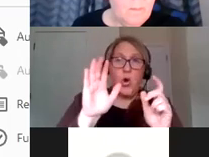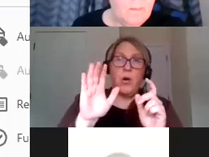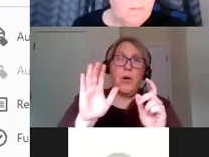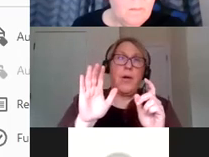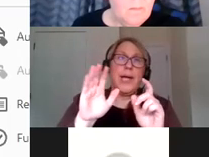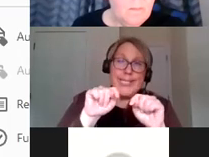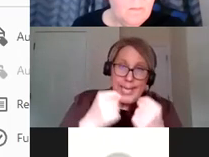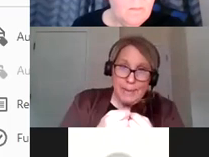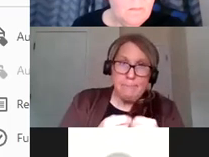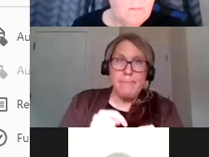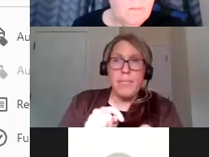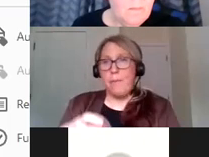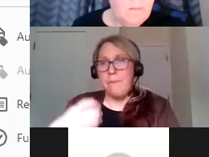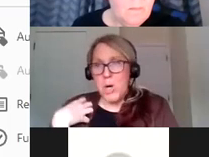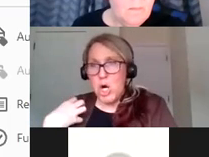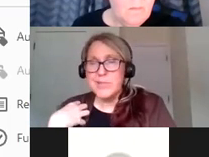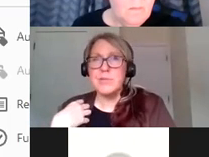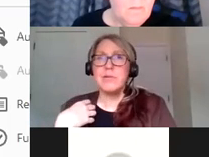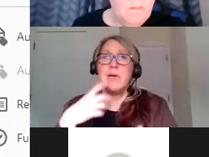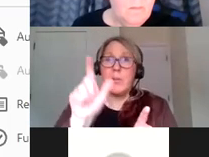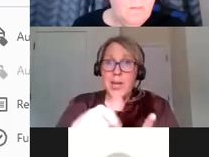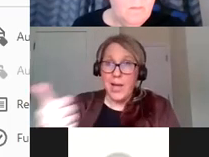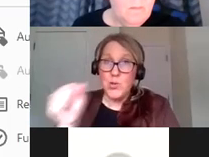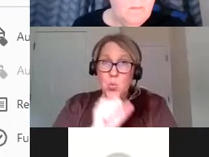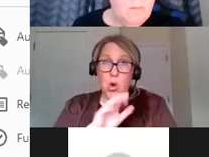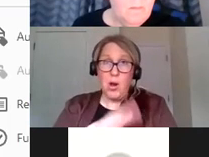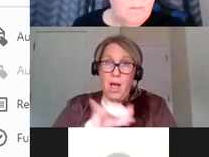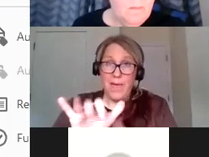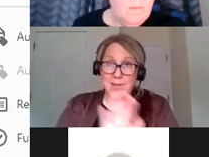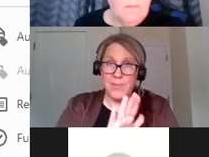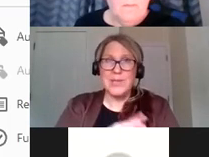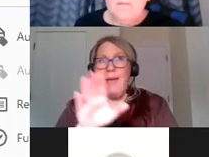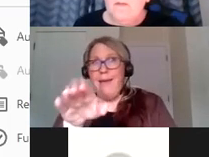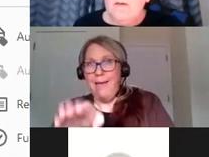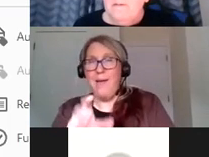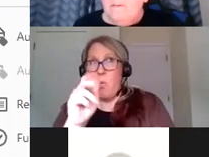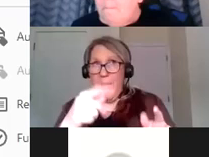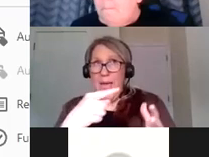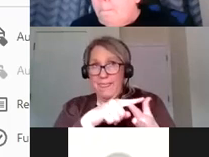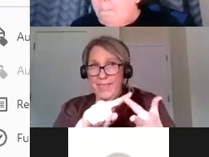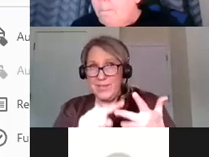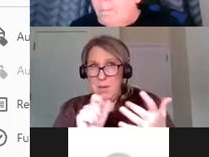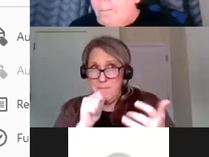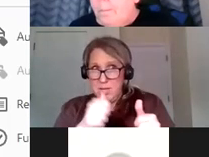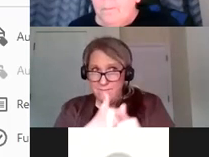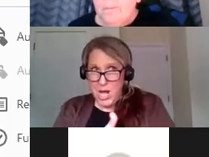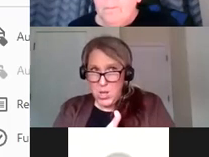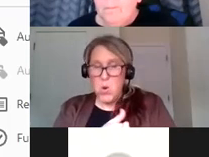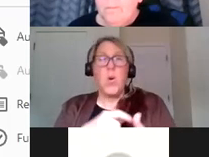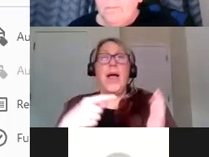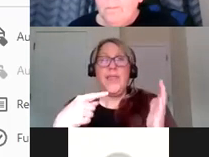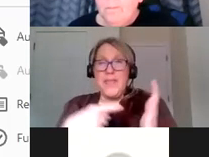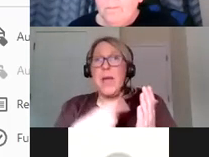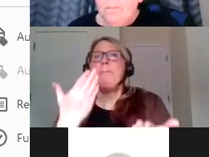boss or someone else to work on a document and say, hey, okay, these are the steps we need to take. This is what it